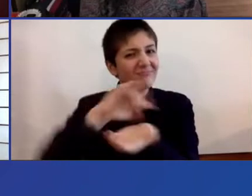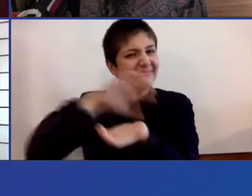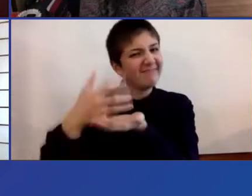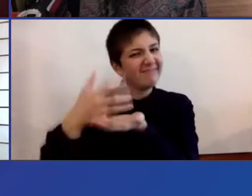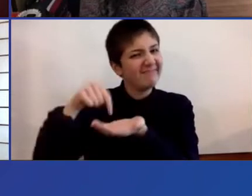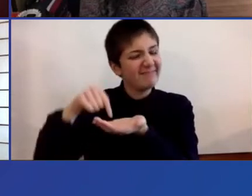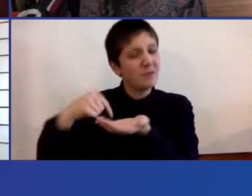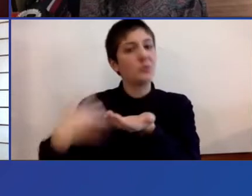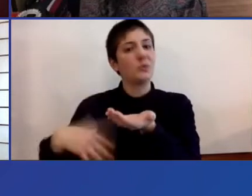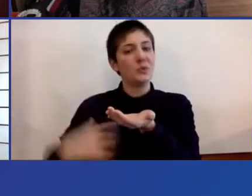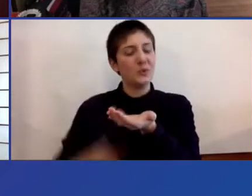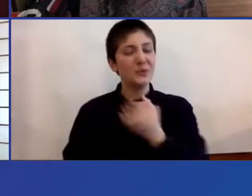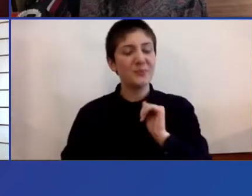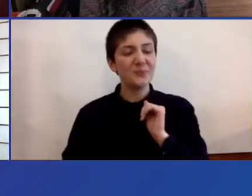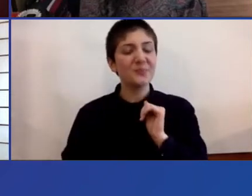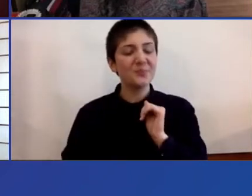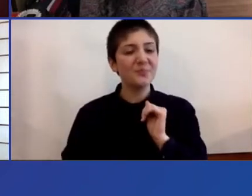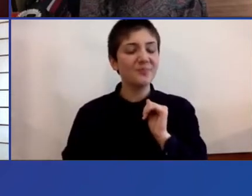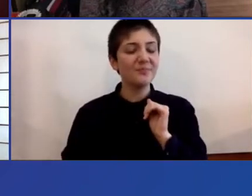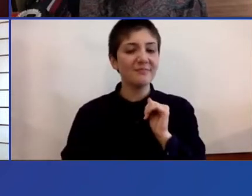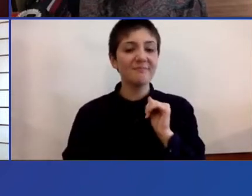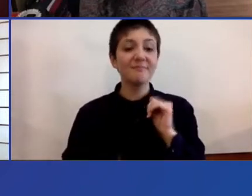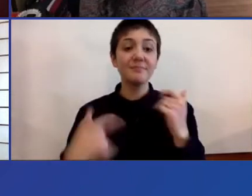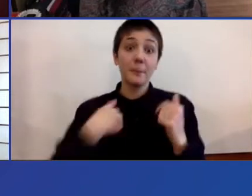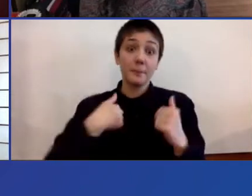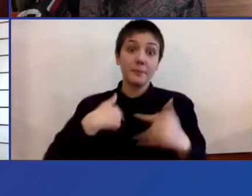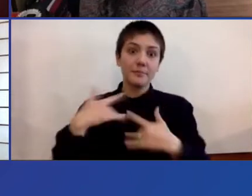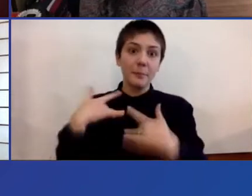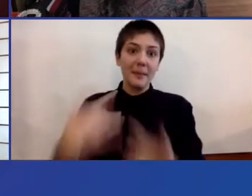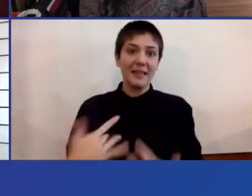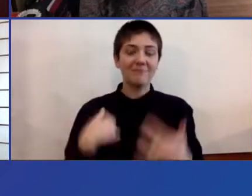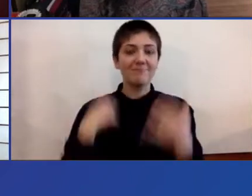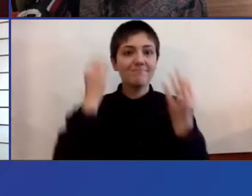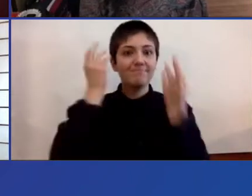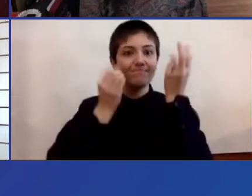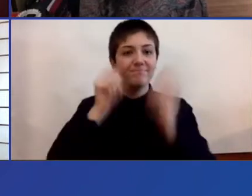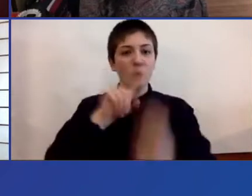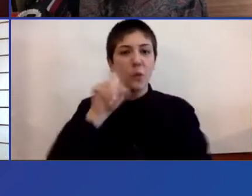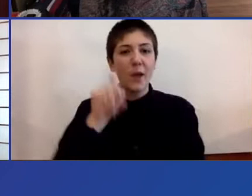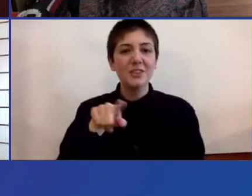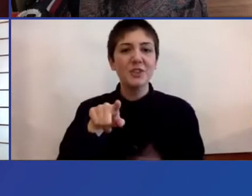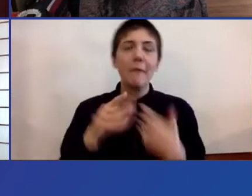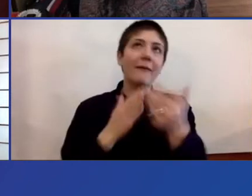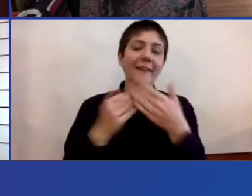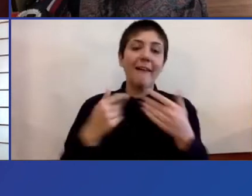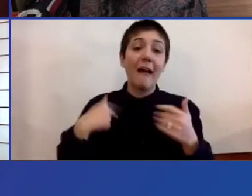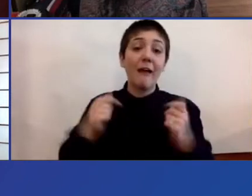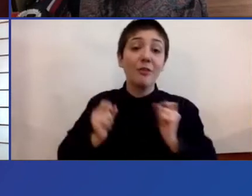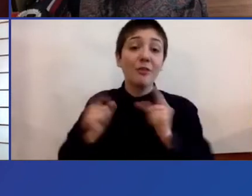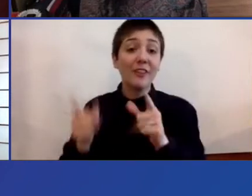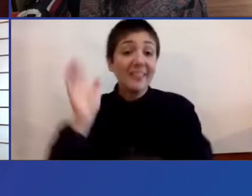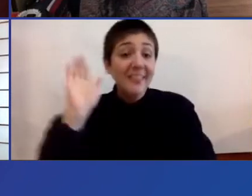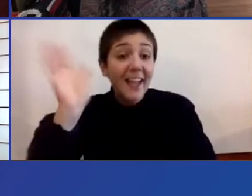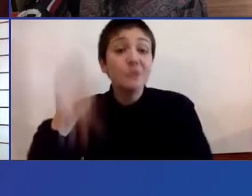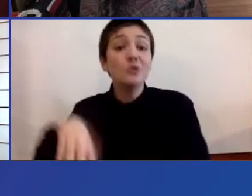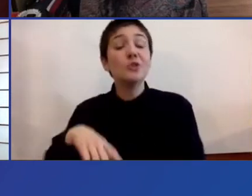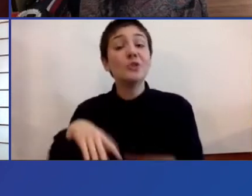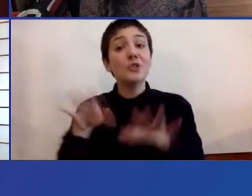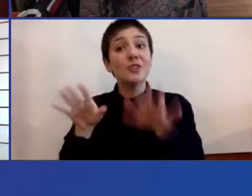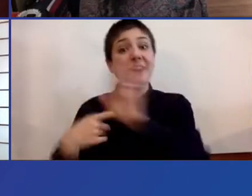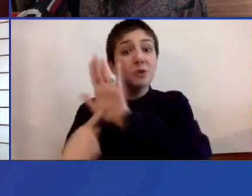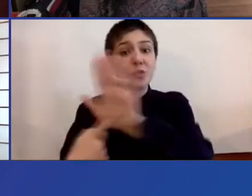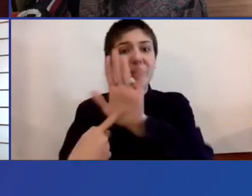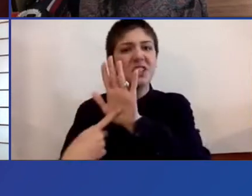one question, I always have, or one thing I always think about, when I'm doing lecture demonstrations, etc., I often